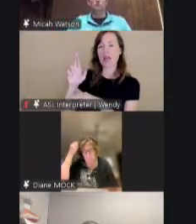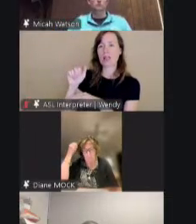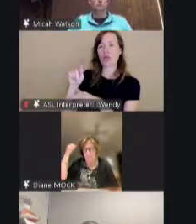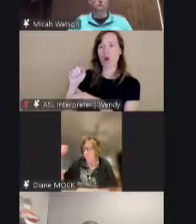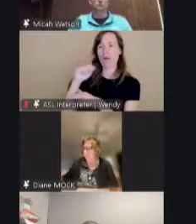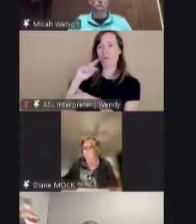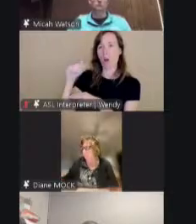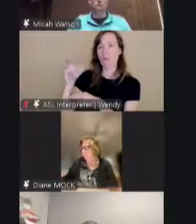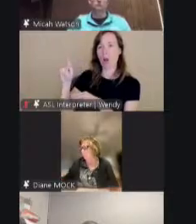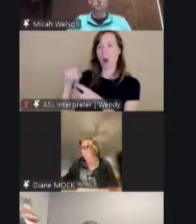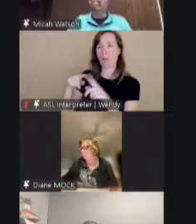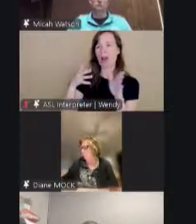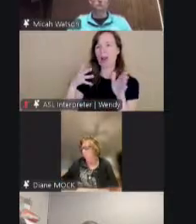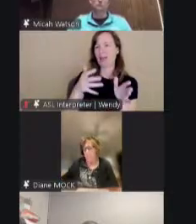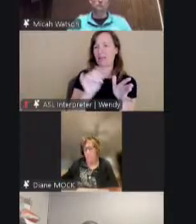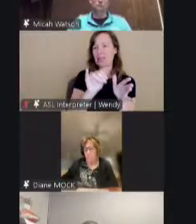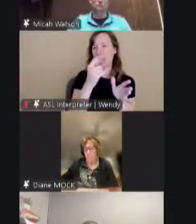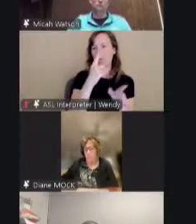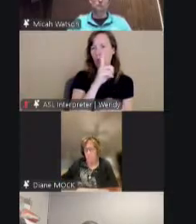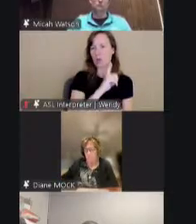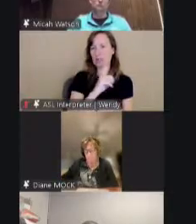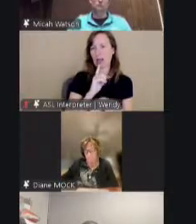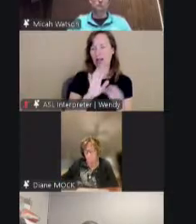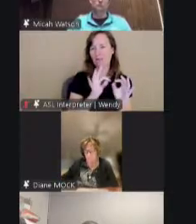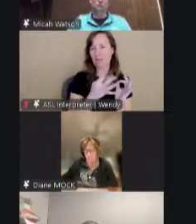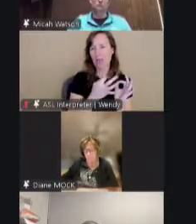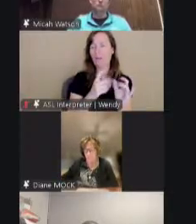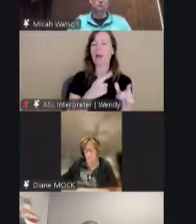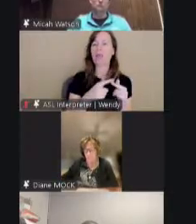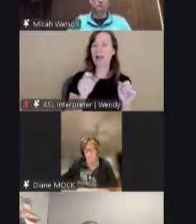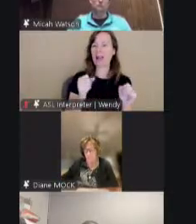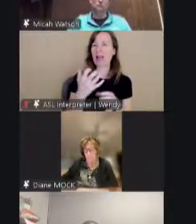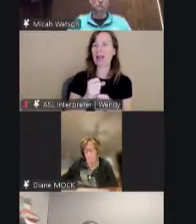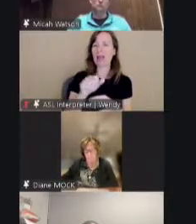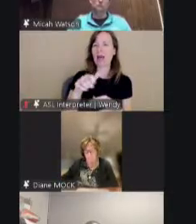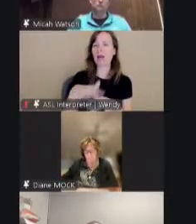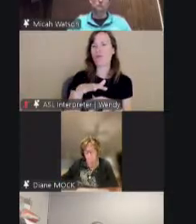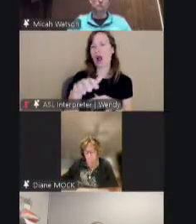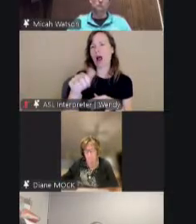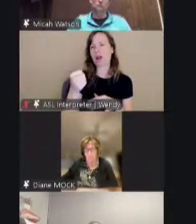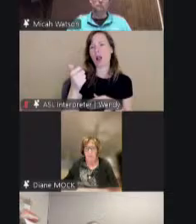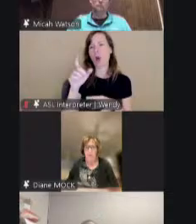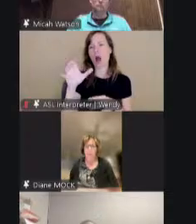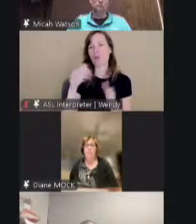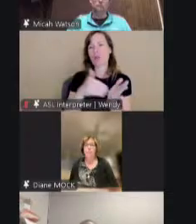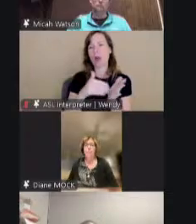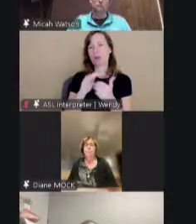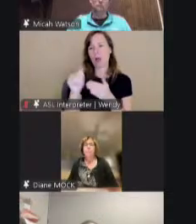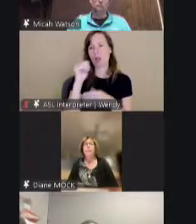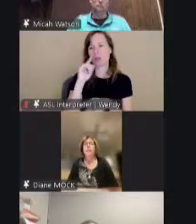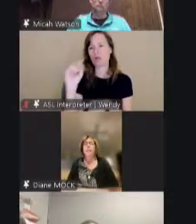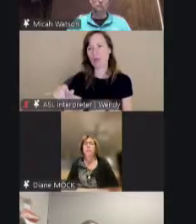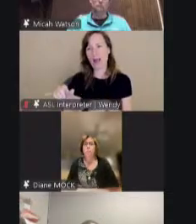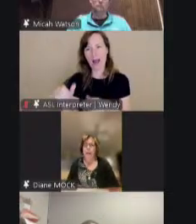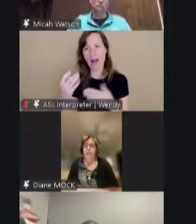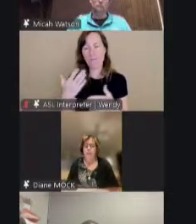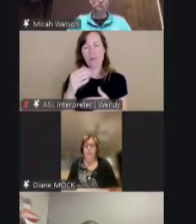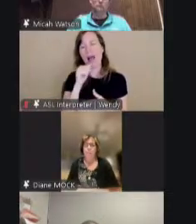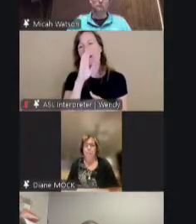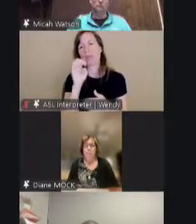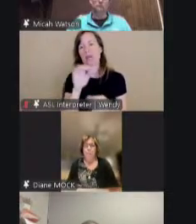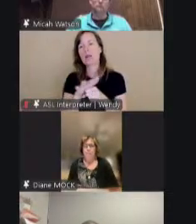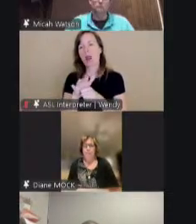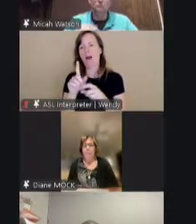for single family, we can get about another $100,000 out of that, which might not be enough because we're about to go over that number. But I'm